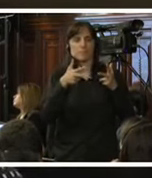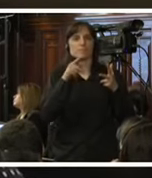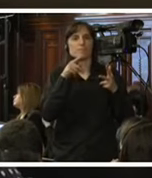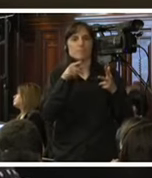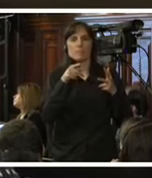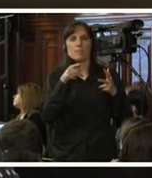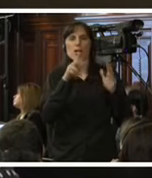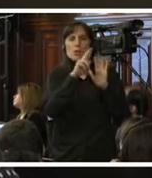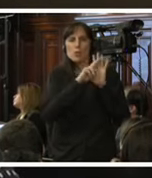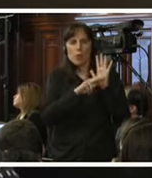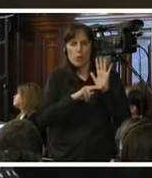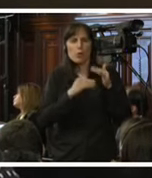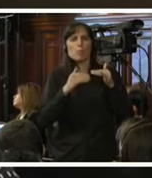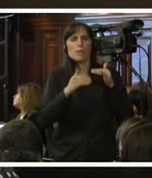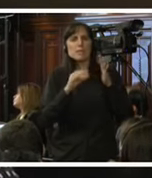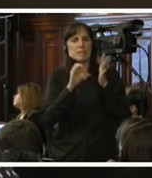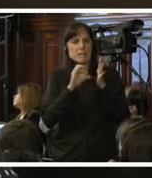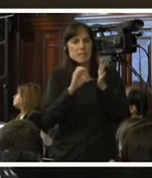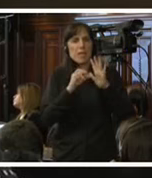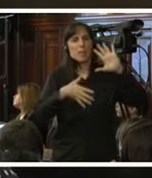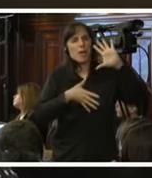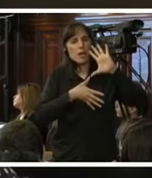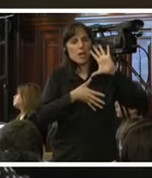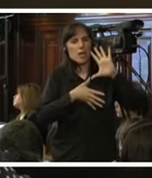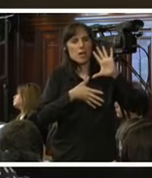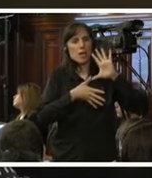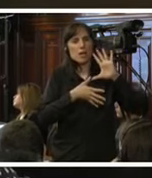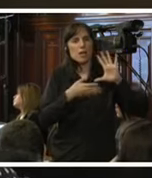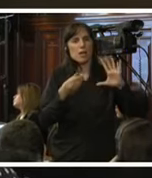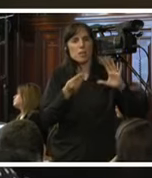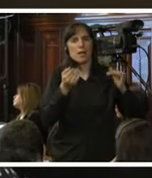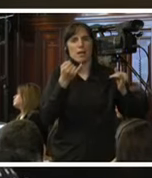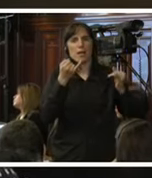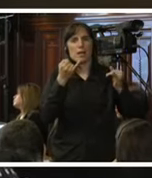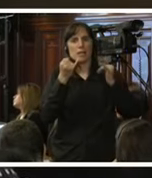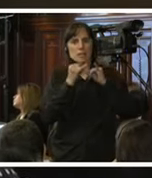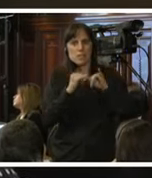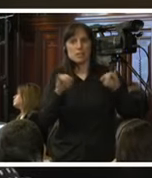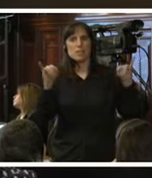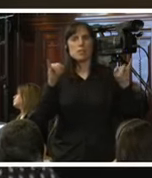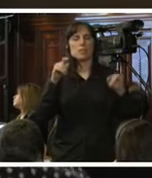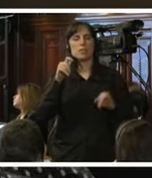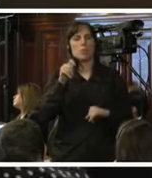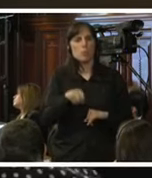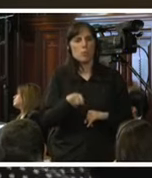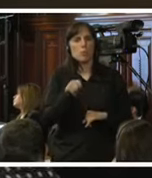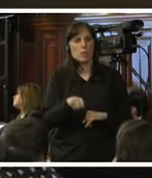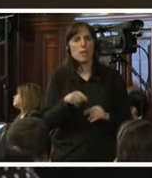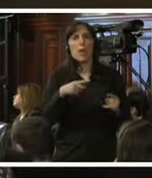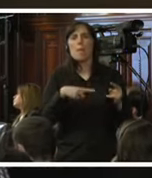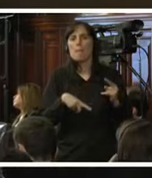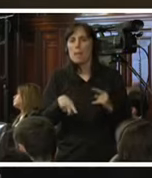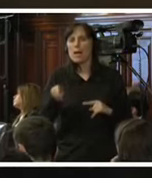system for judicial independence. But I, one of the